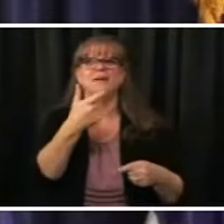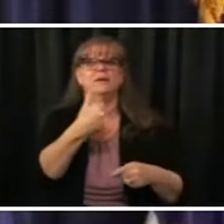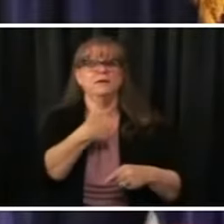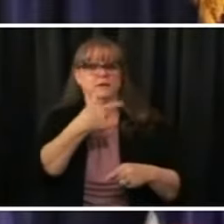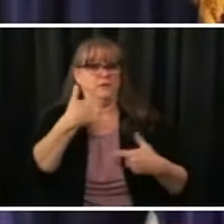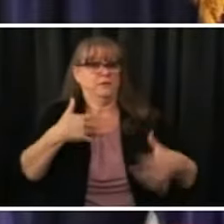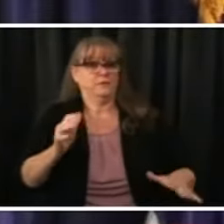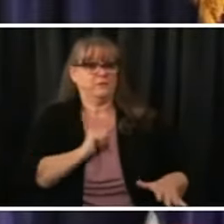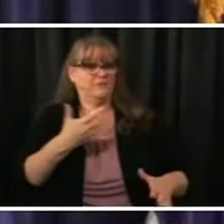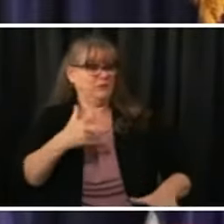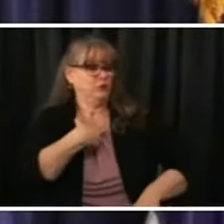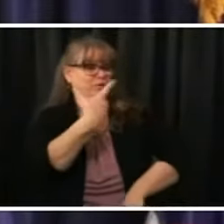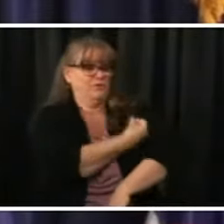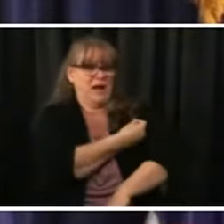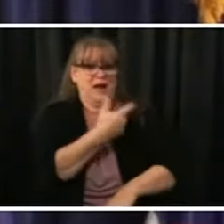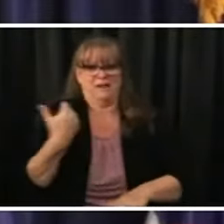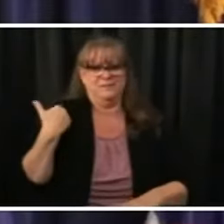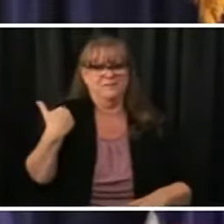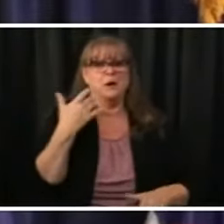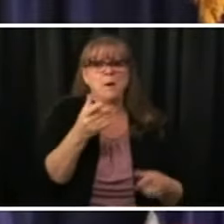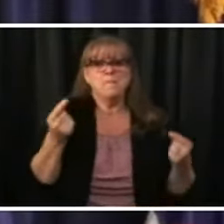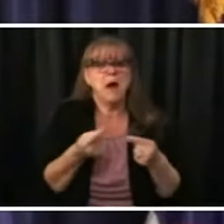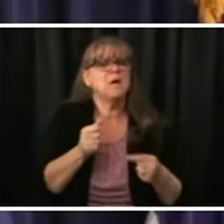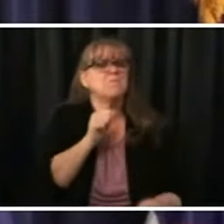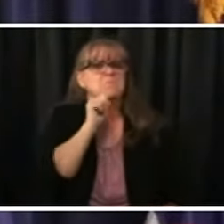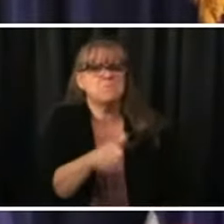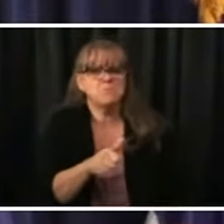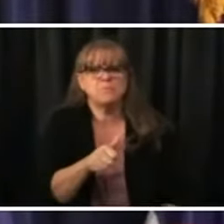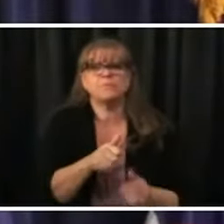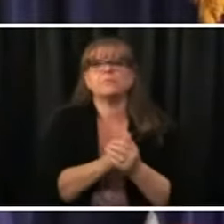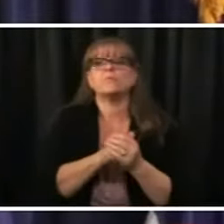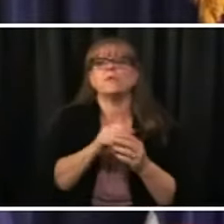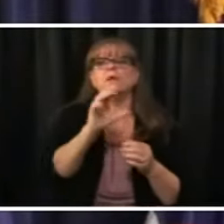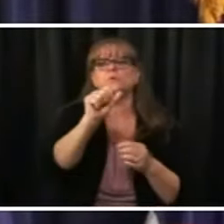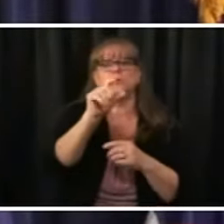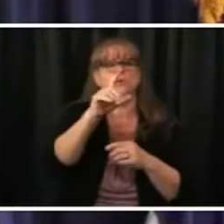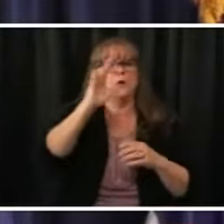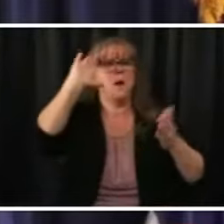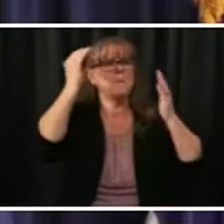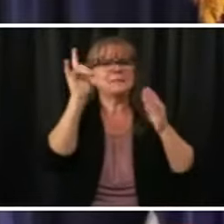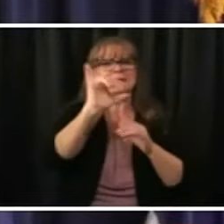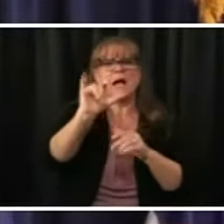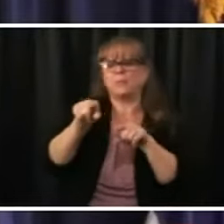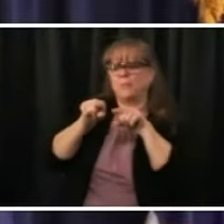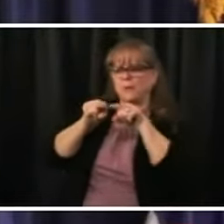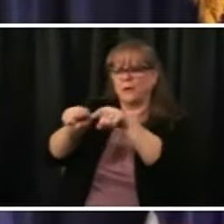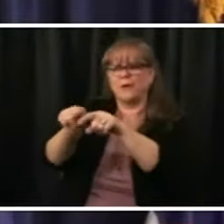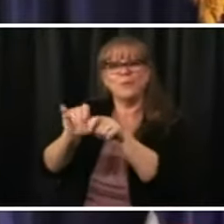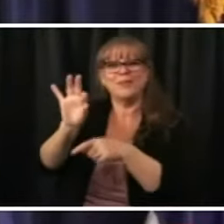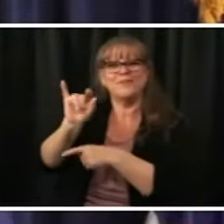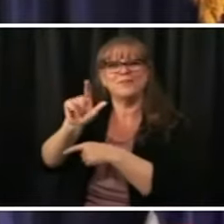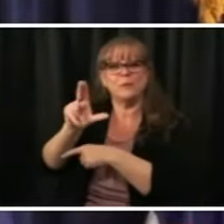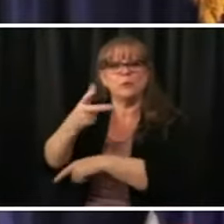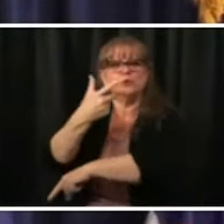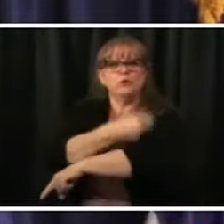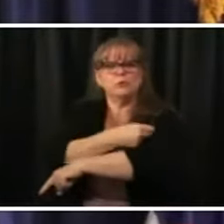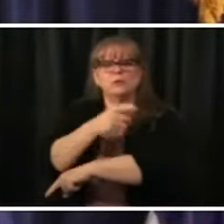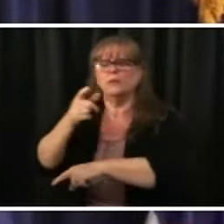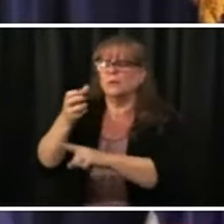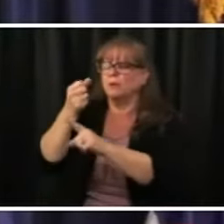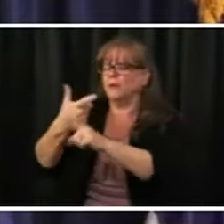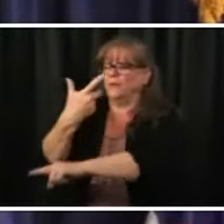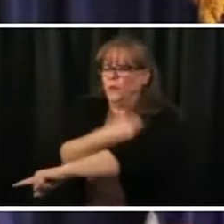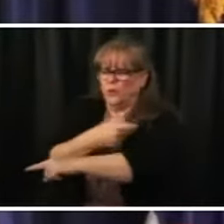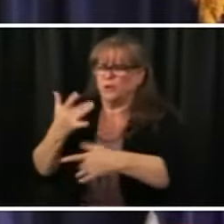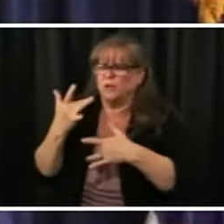shot, some people, feel a little under the weather the next day. That's simply your immune response building your immunity. It is not the